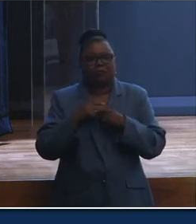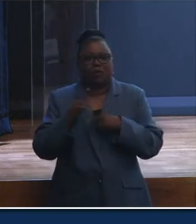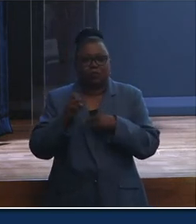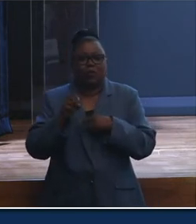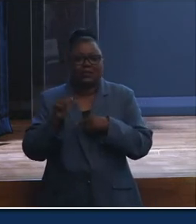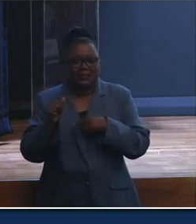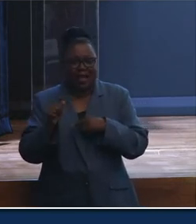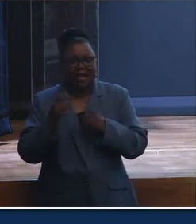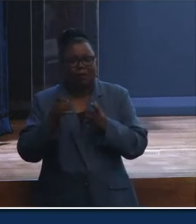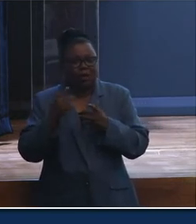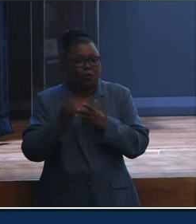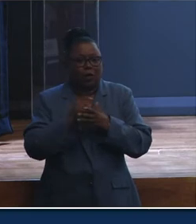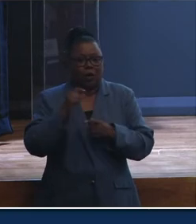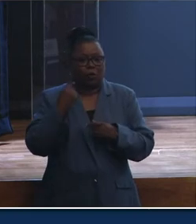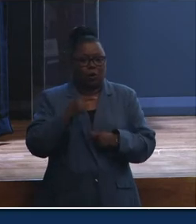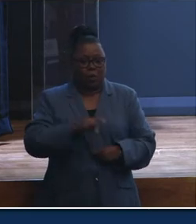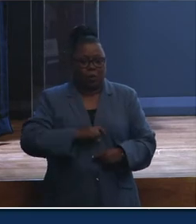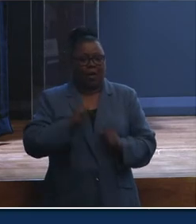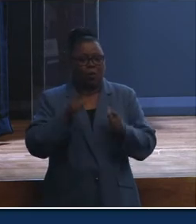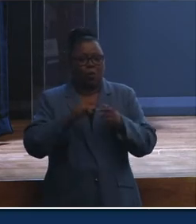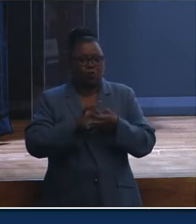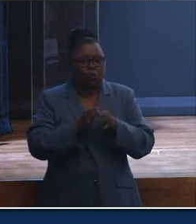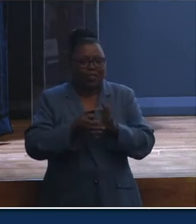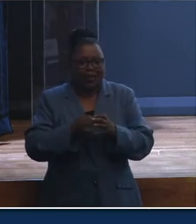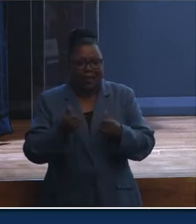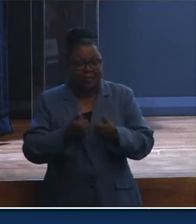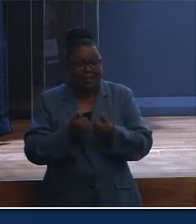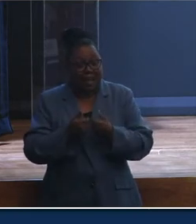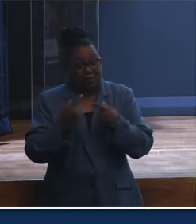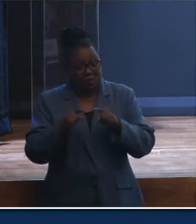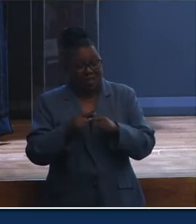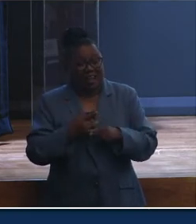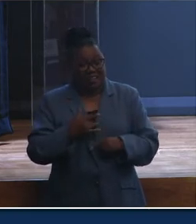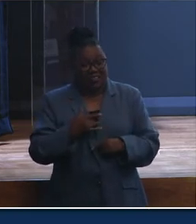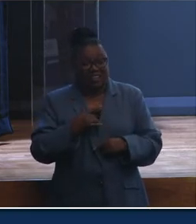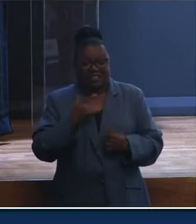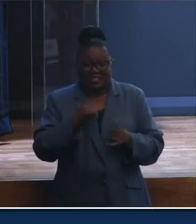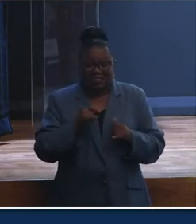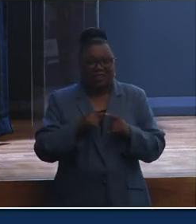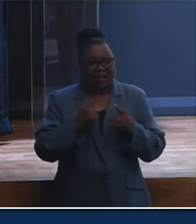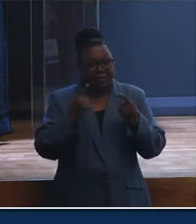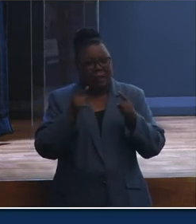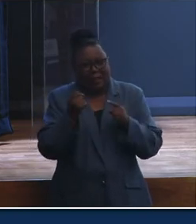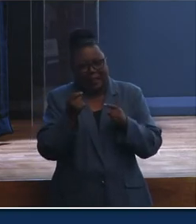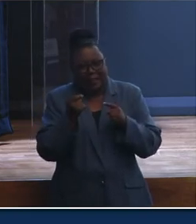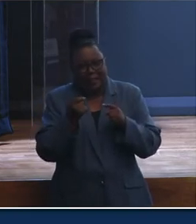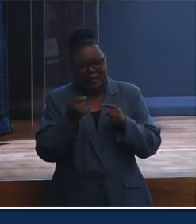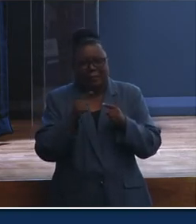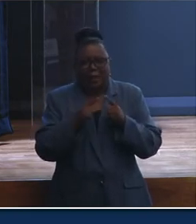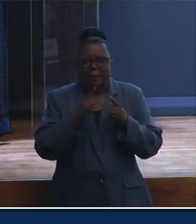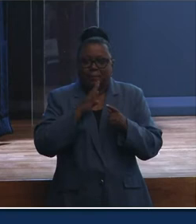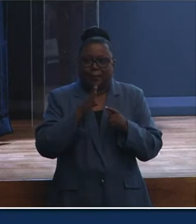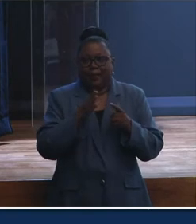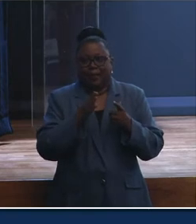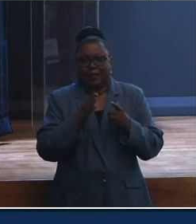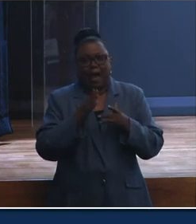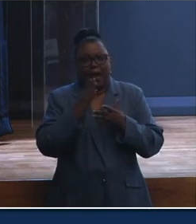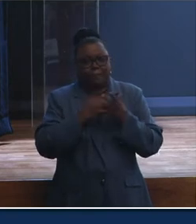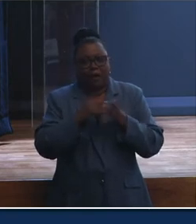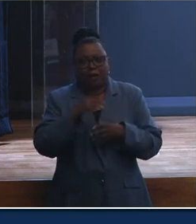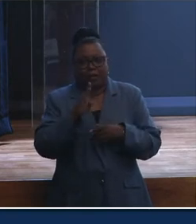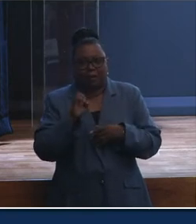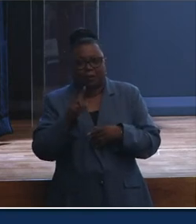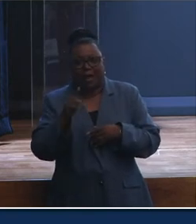USA. I want to win a gold medal. I want to go to the Olympic Games. And while I feel still that I made it a little bit by being a part of the